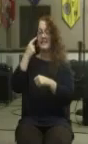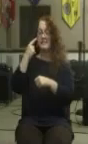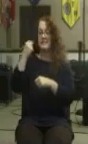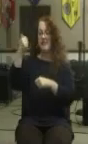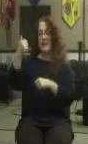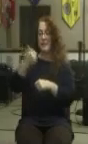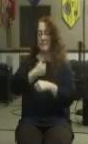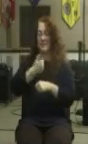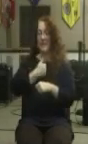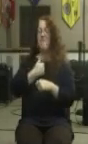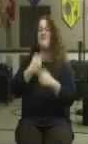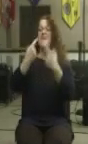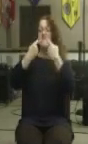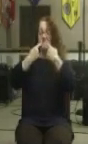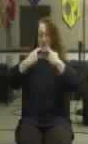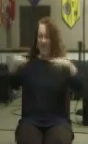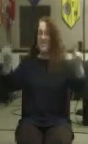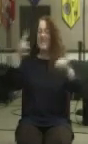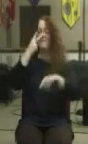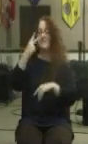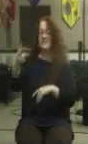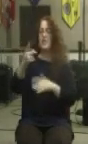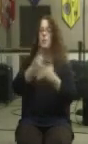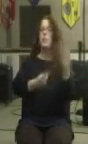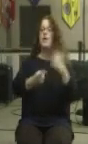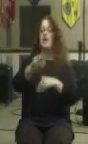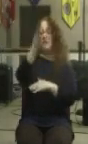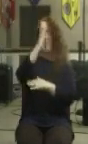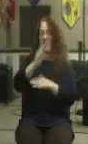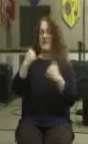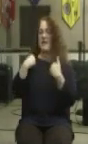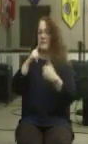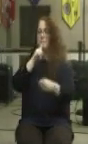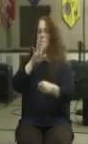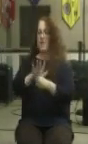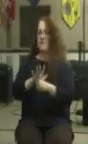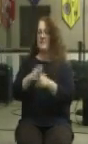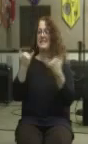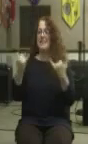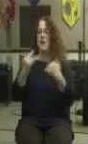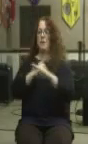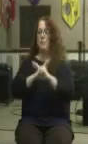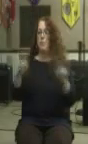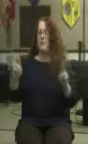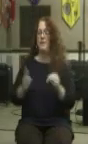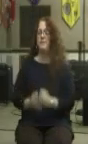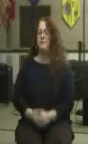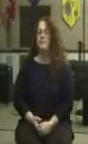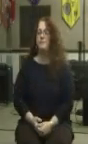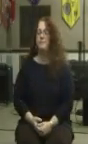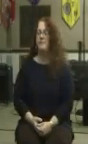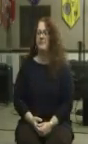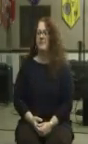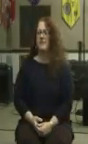then he thinks to himself, finally, I have seen what God has promised. Now I am ready.